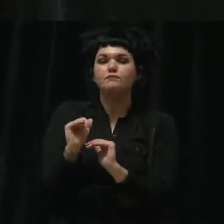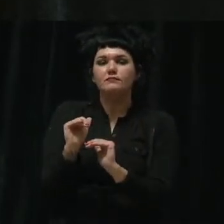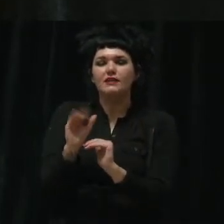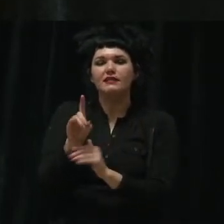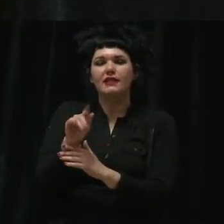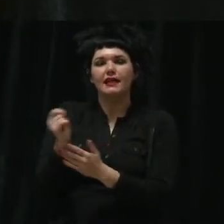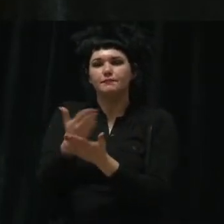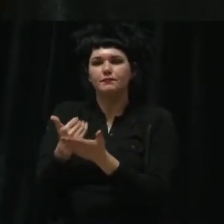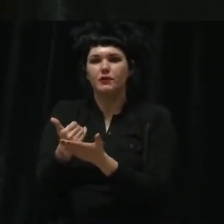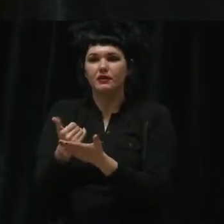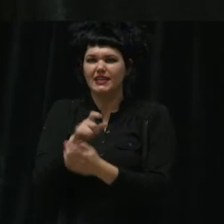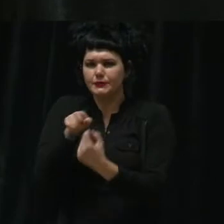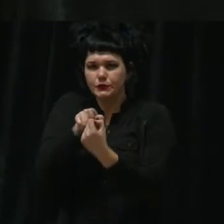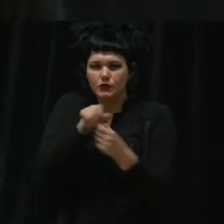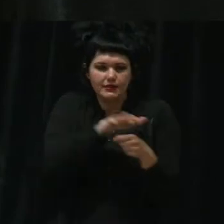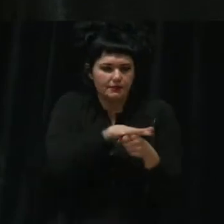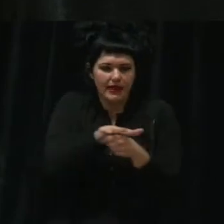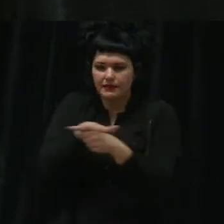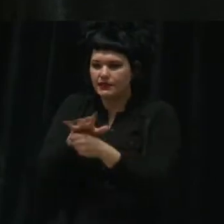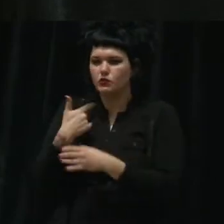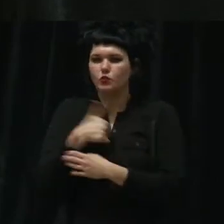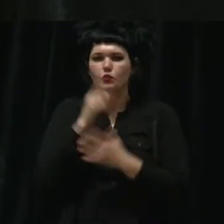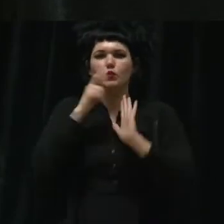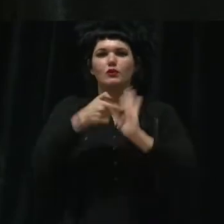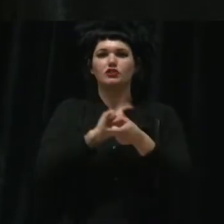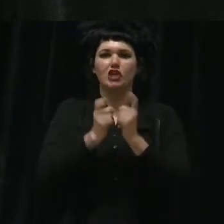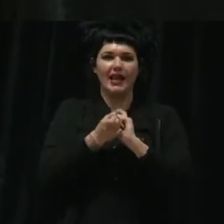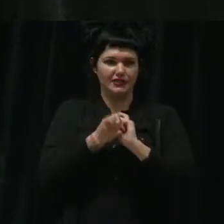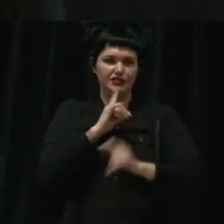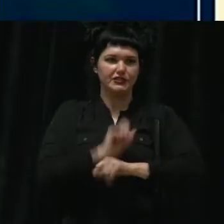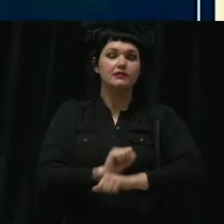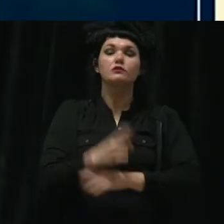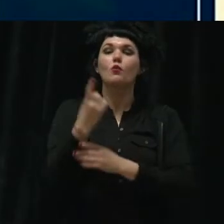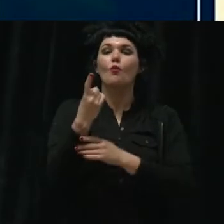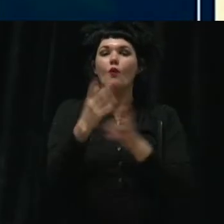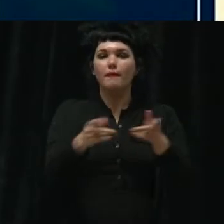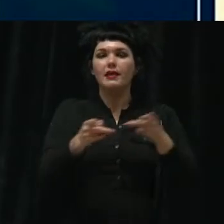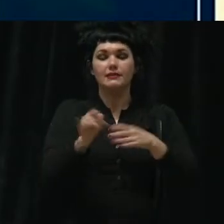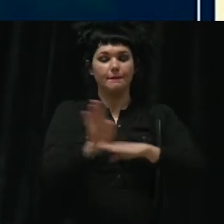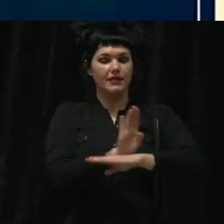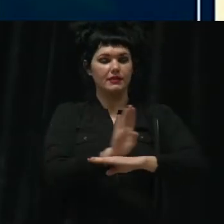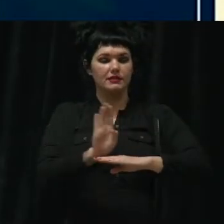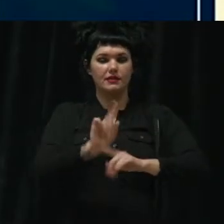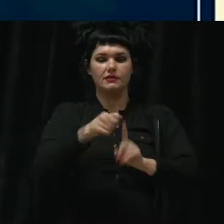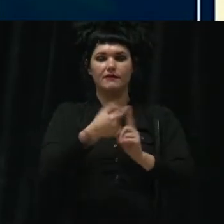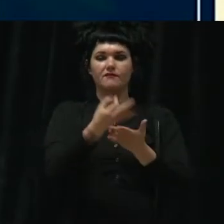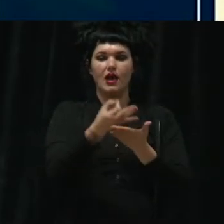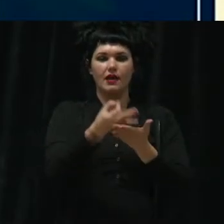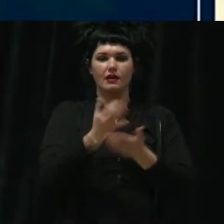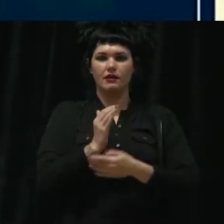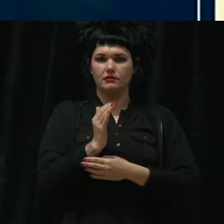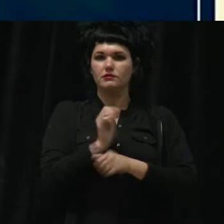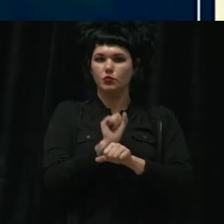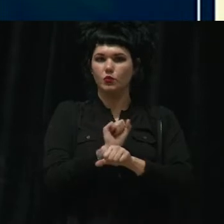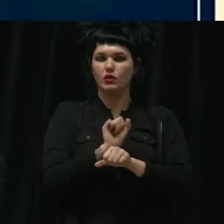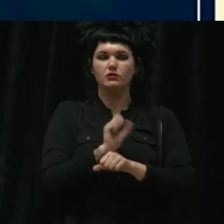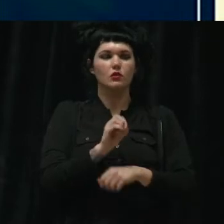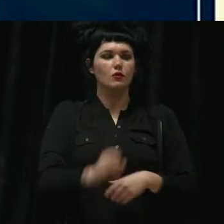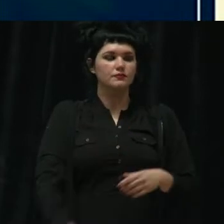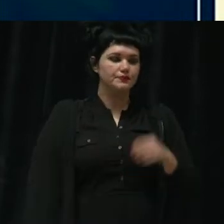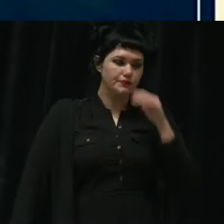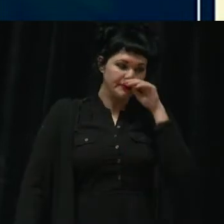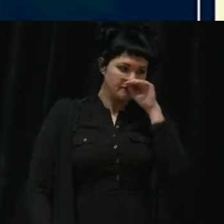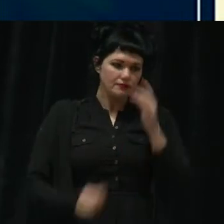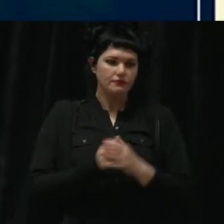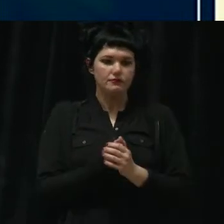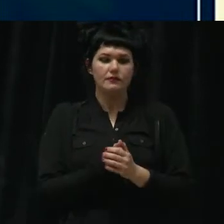spaces, we're seeing some changes. So one place is in our business and finance work. So as part of their